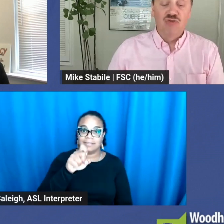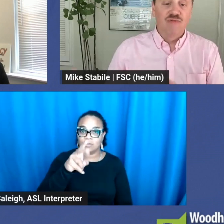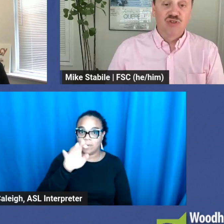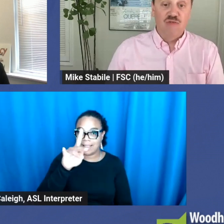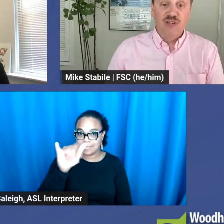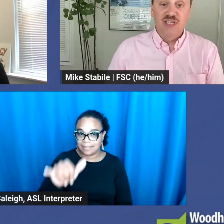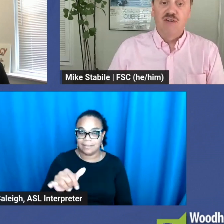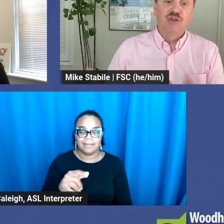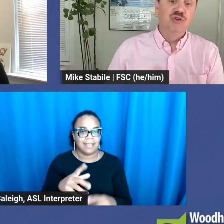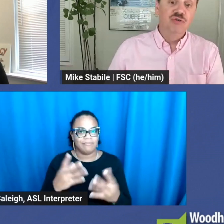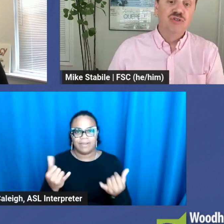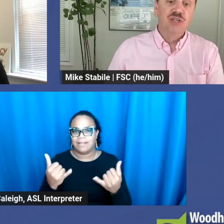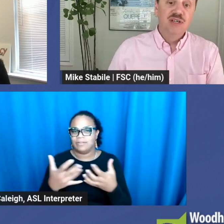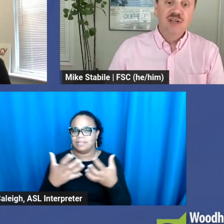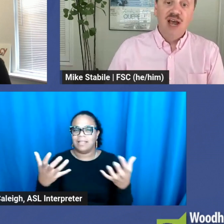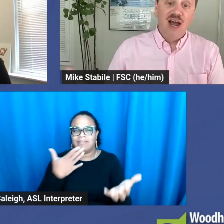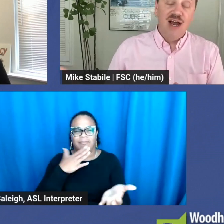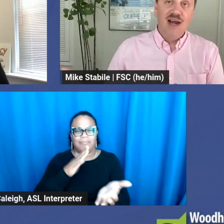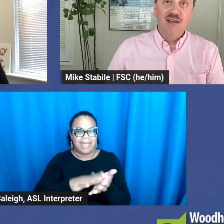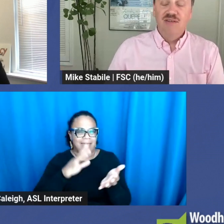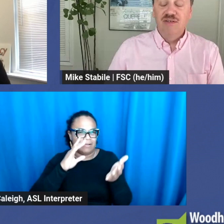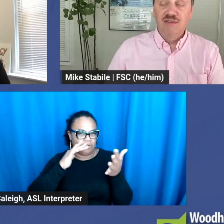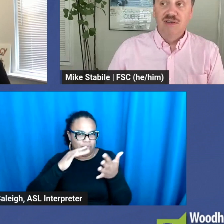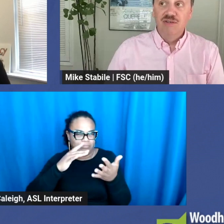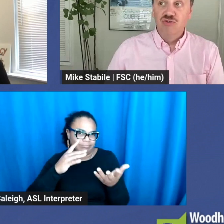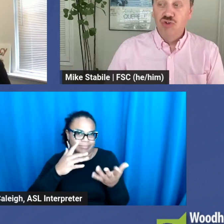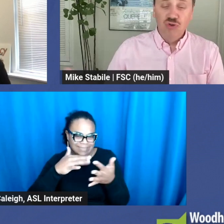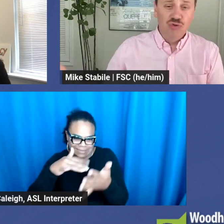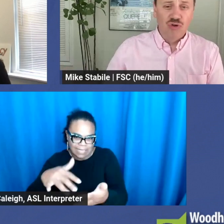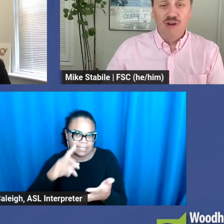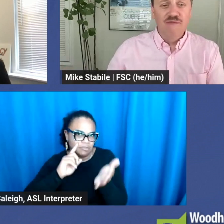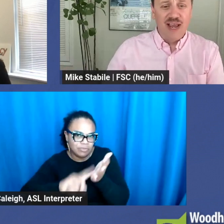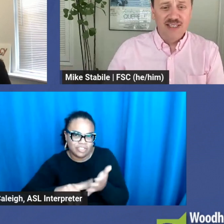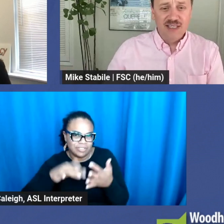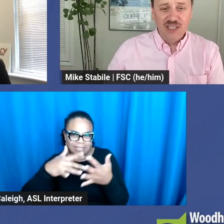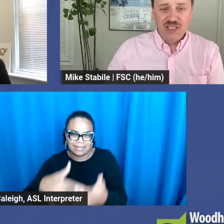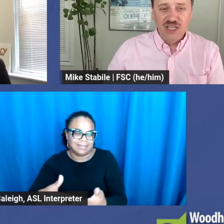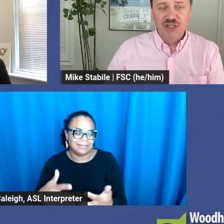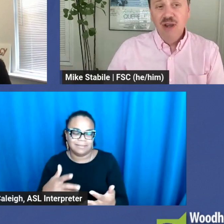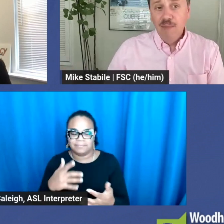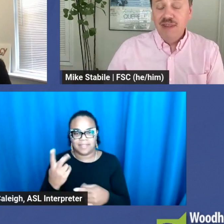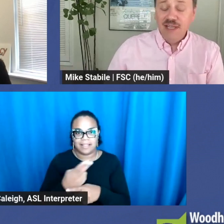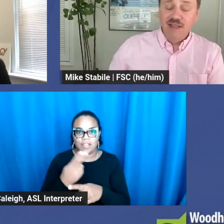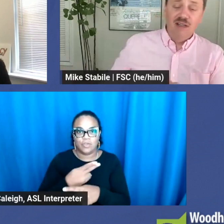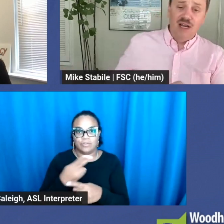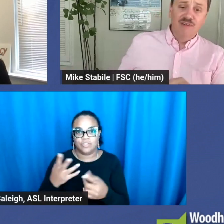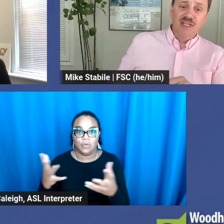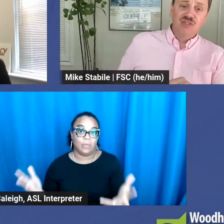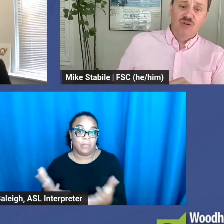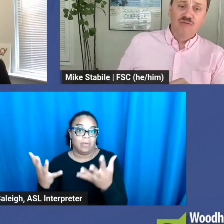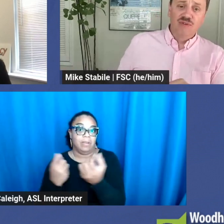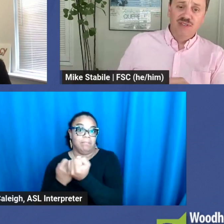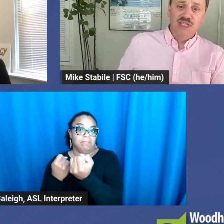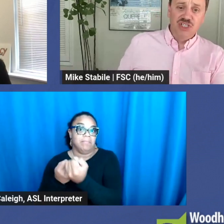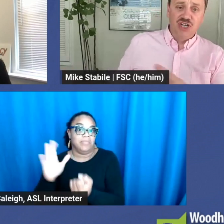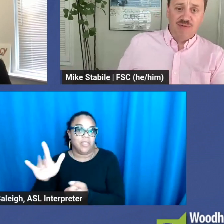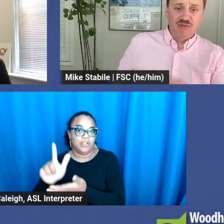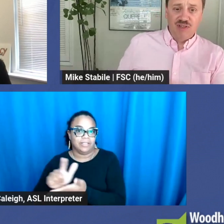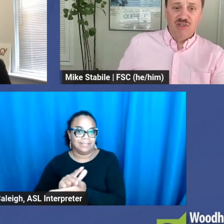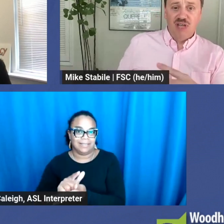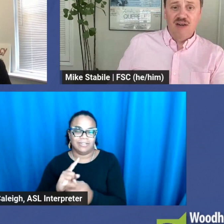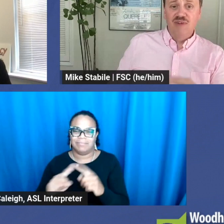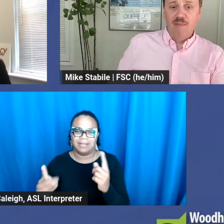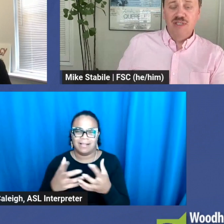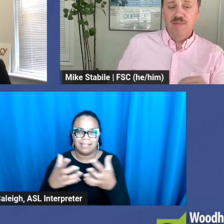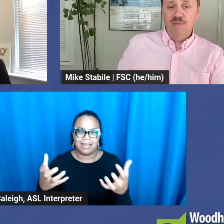and that sort of surface and are used to sort of advance the legislation. But I think that a lot of it is sort of disingenuous,